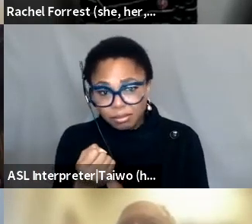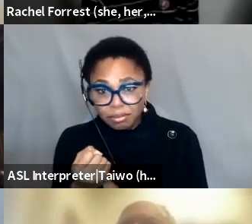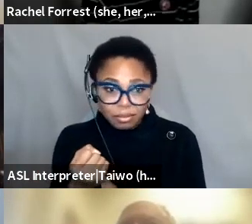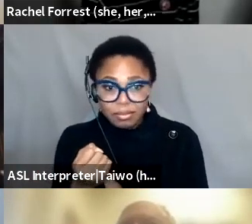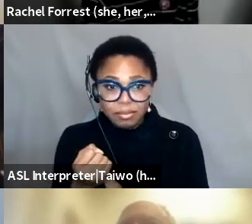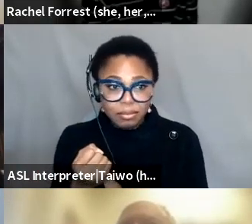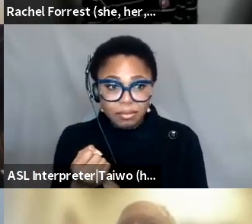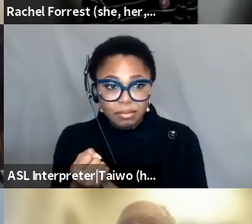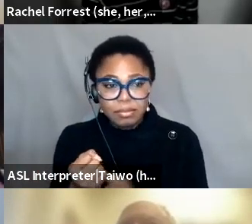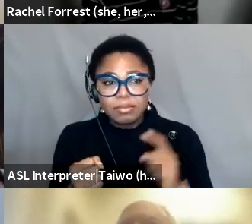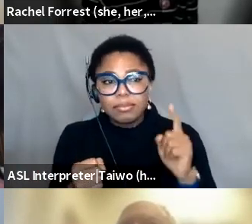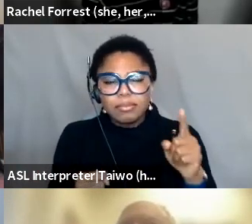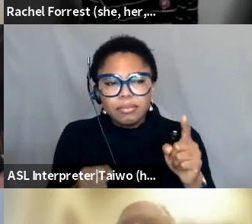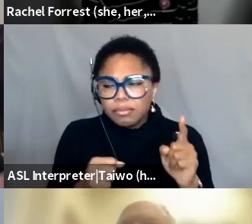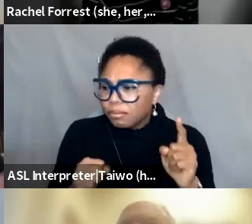I'd like